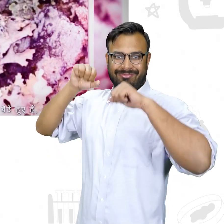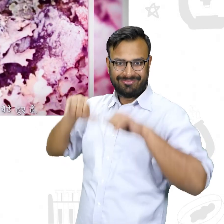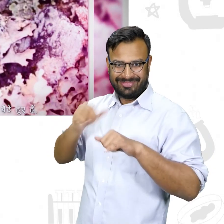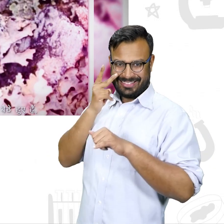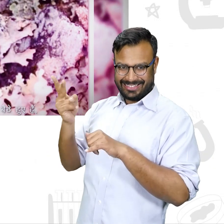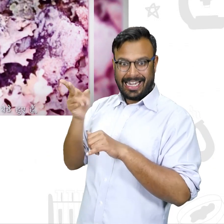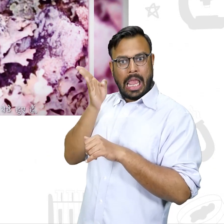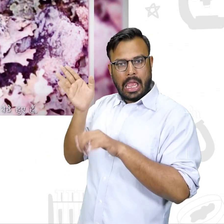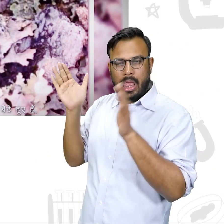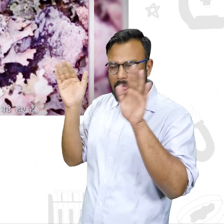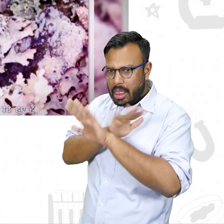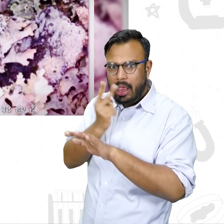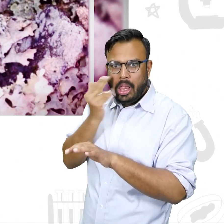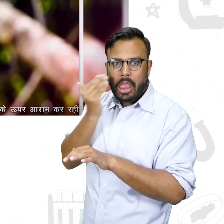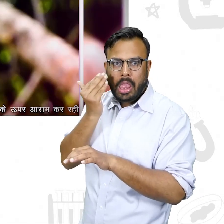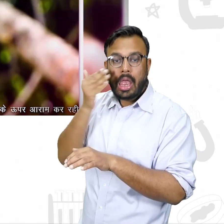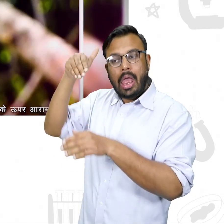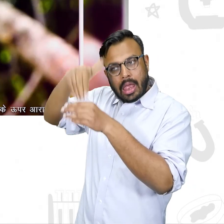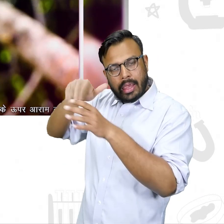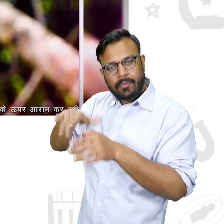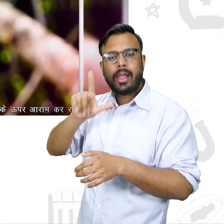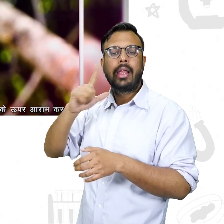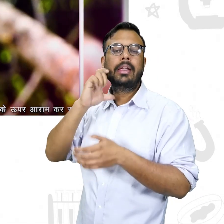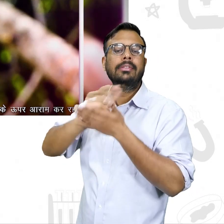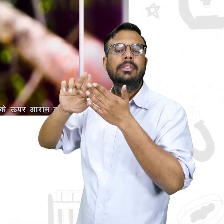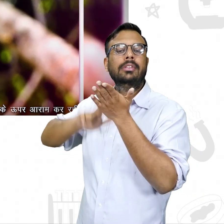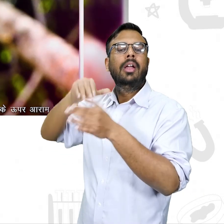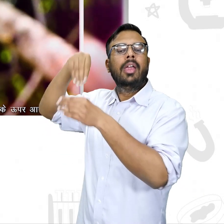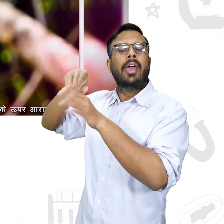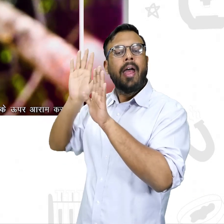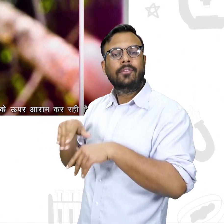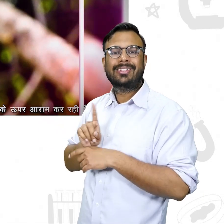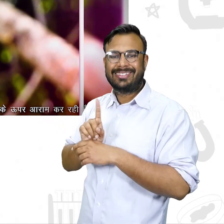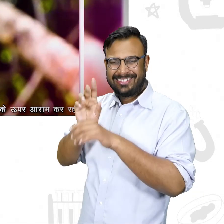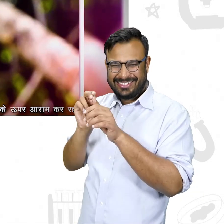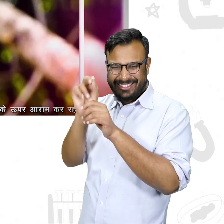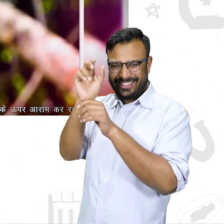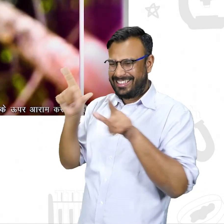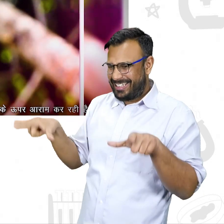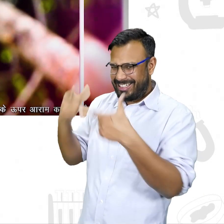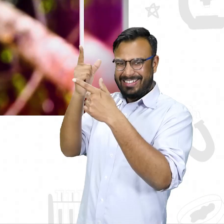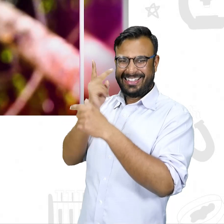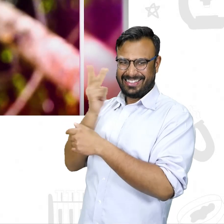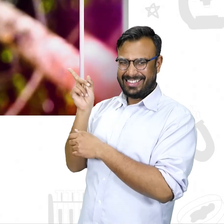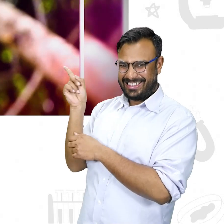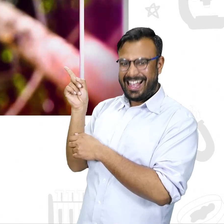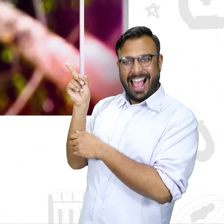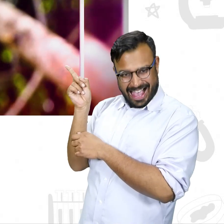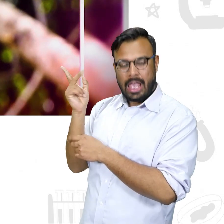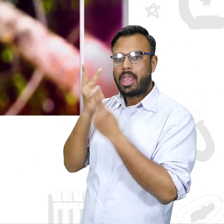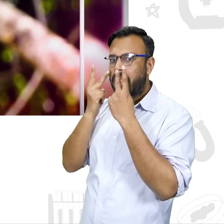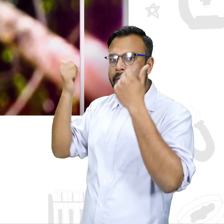frog is sitting over the lichen, while in this picture a leaf-tailed gecko resting over the twig,